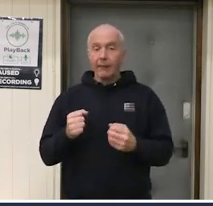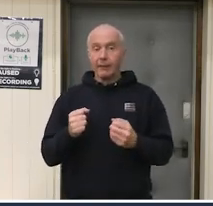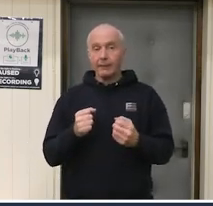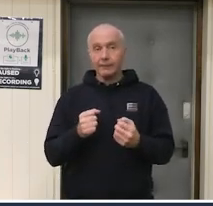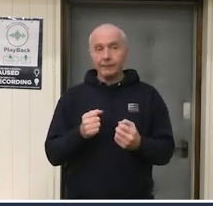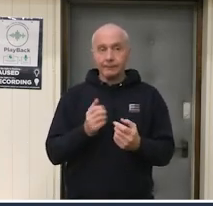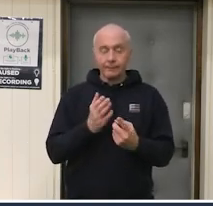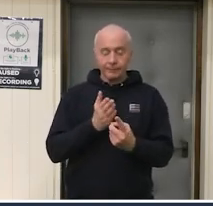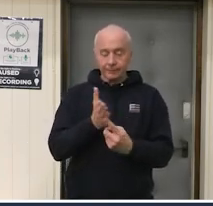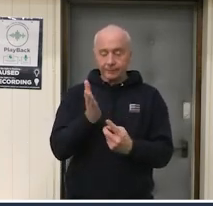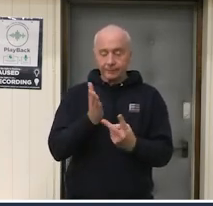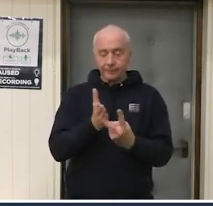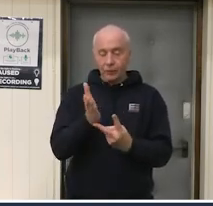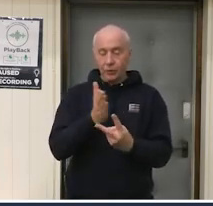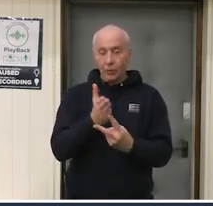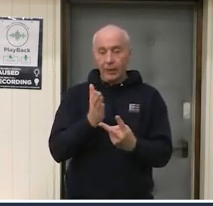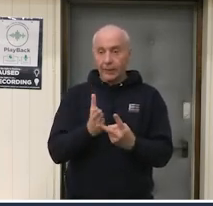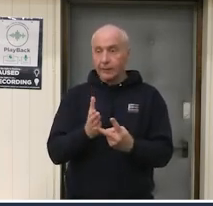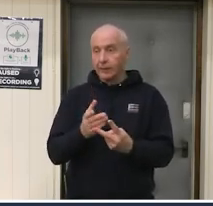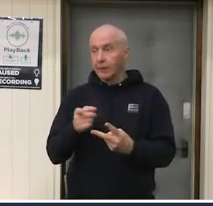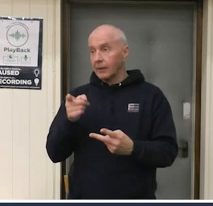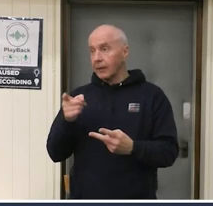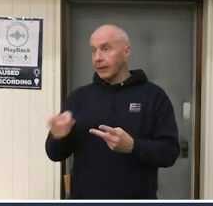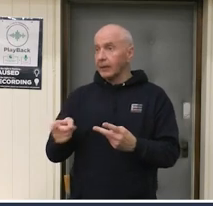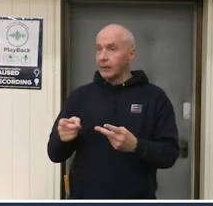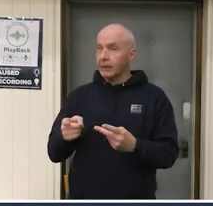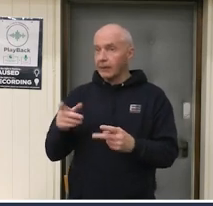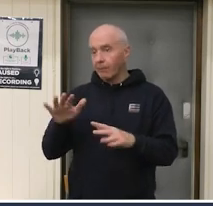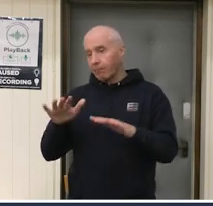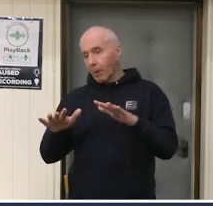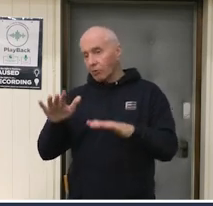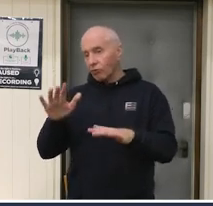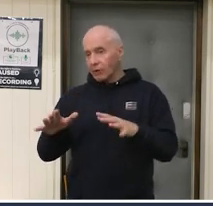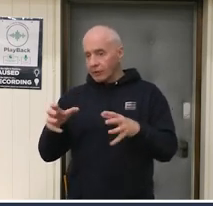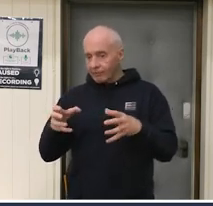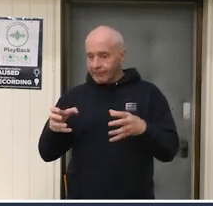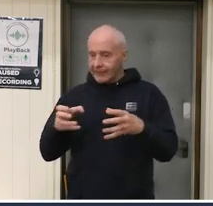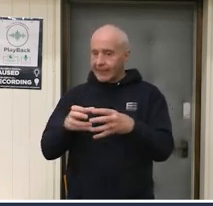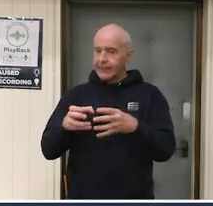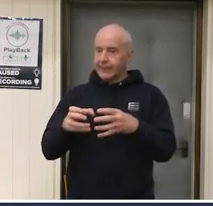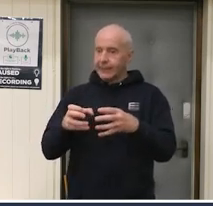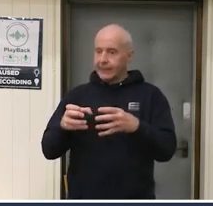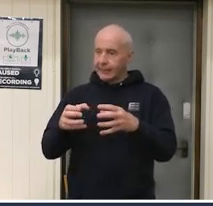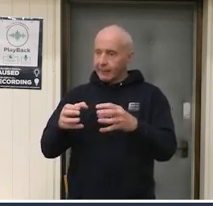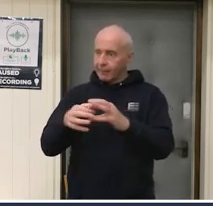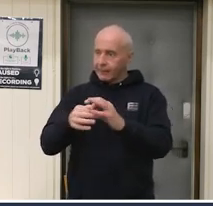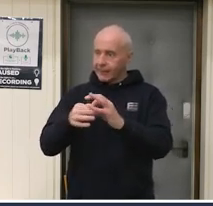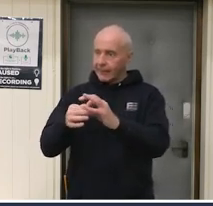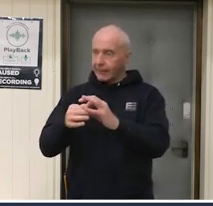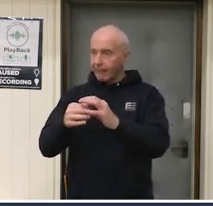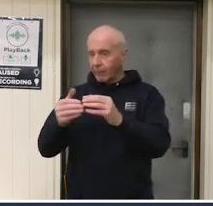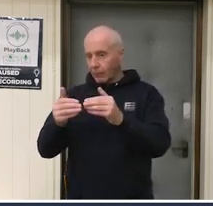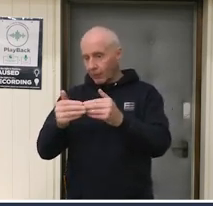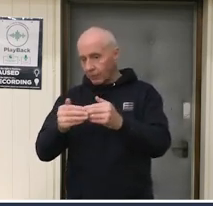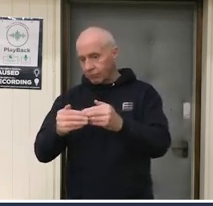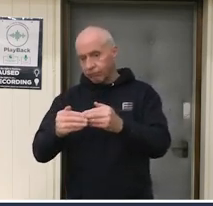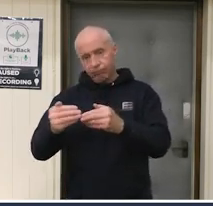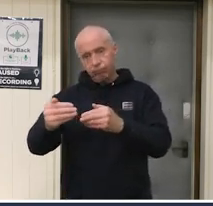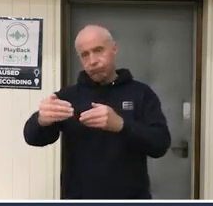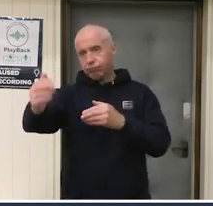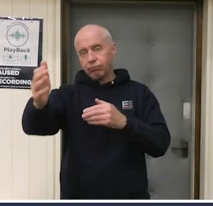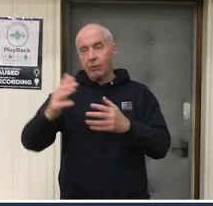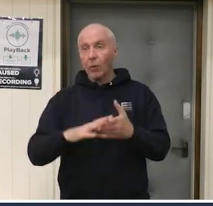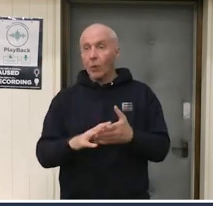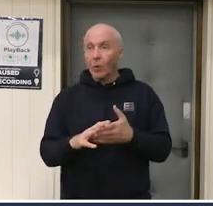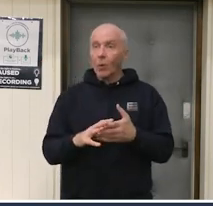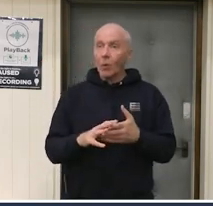a moderate density of particles together for a very long time, or a very high density of particles together for a very short